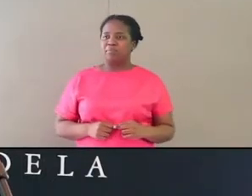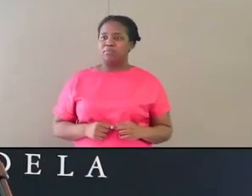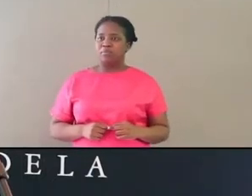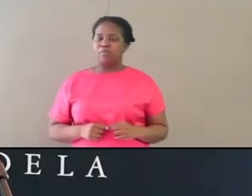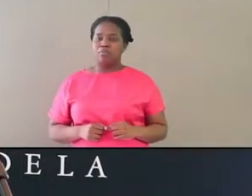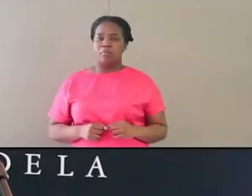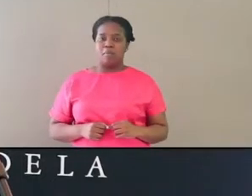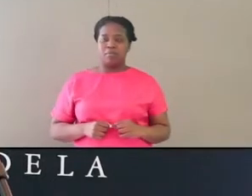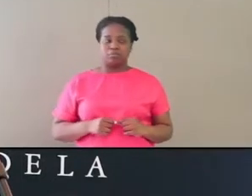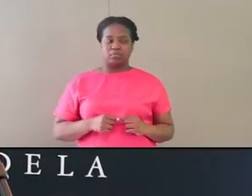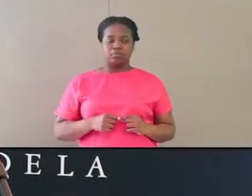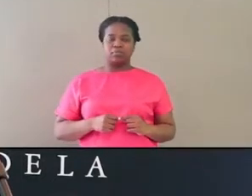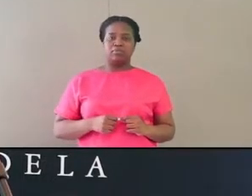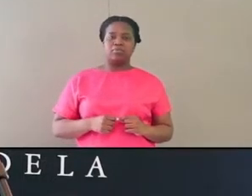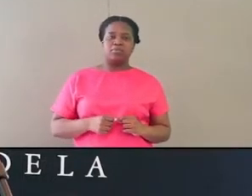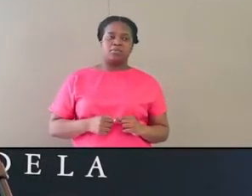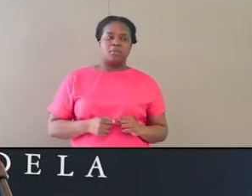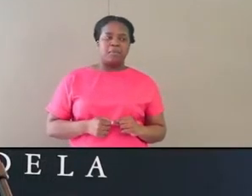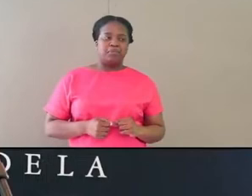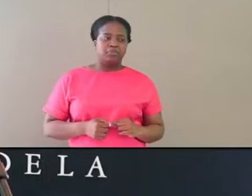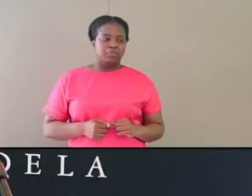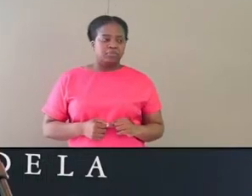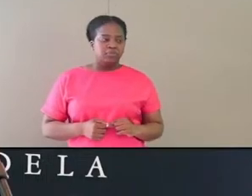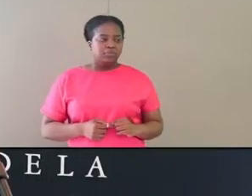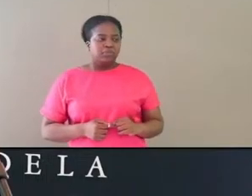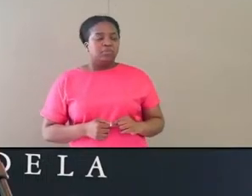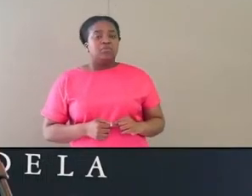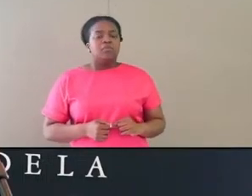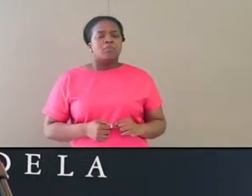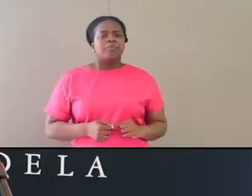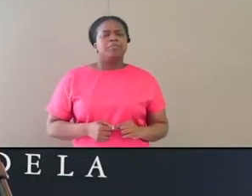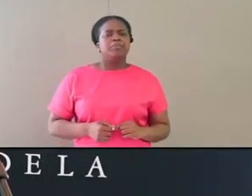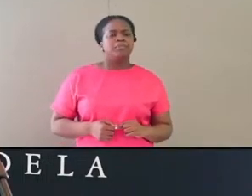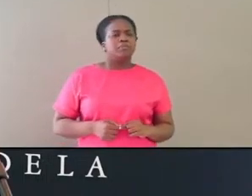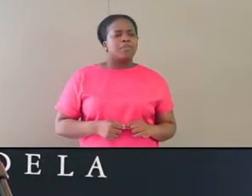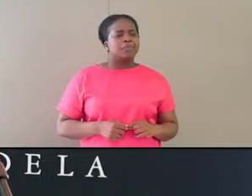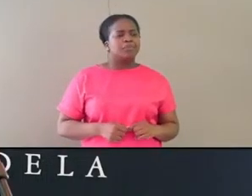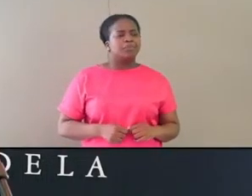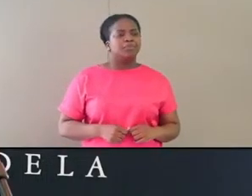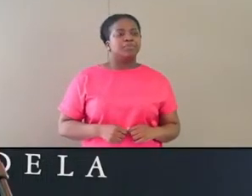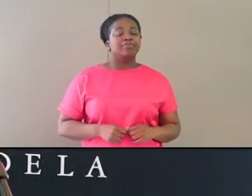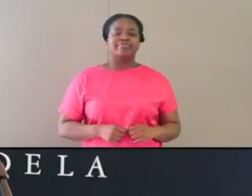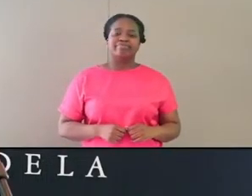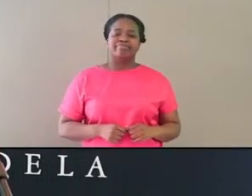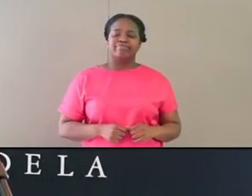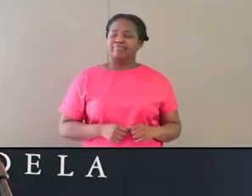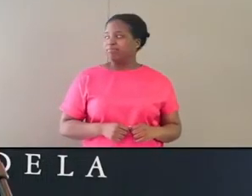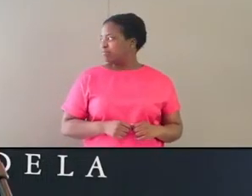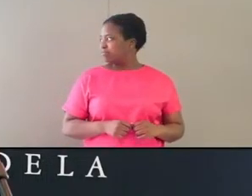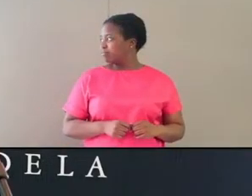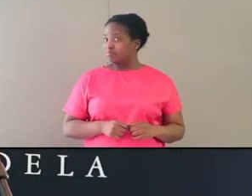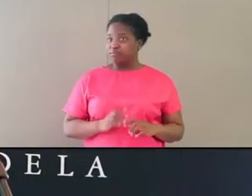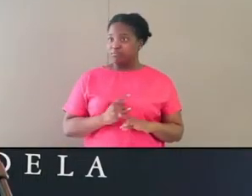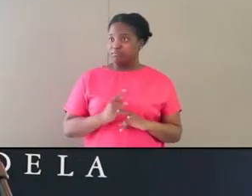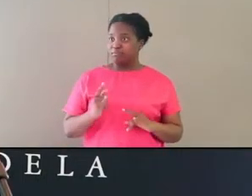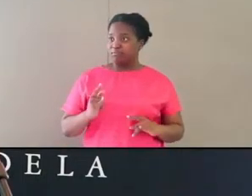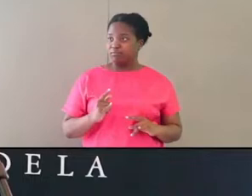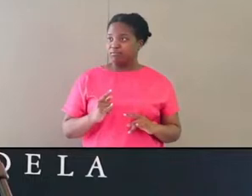lunches around the corner pinch them awake that's right that's right are we winning